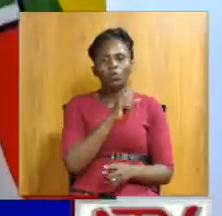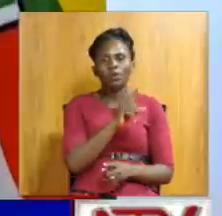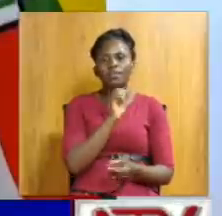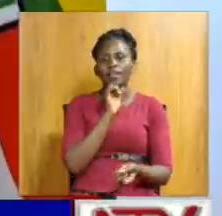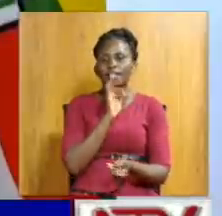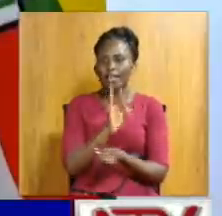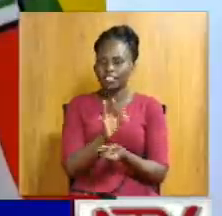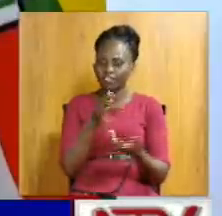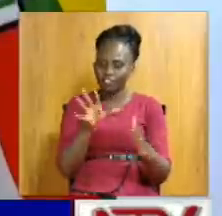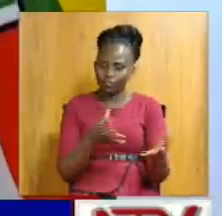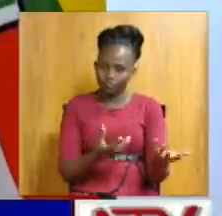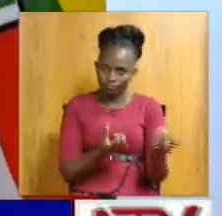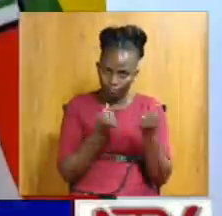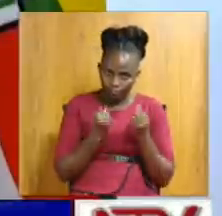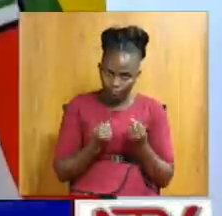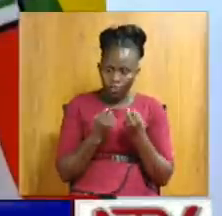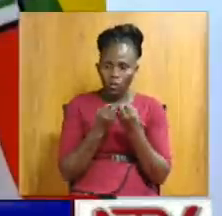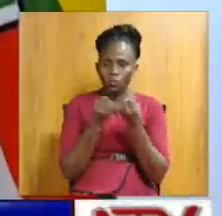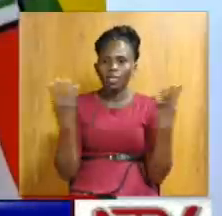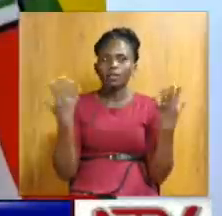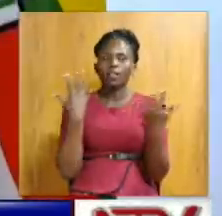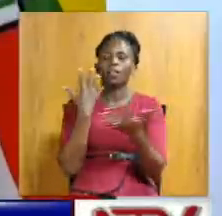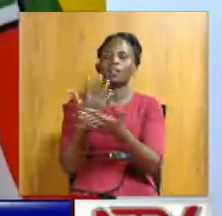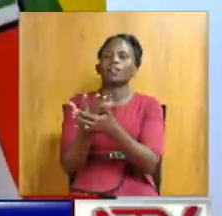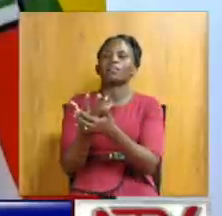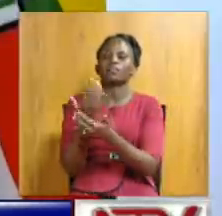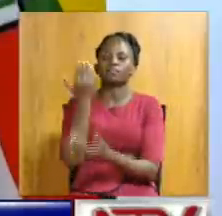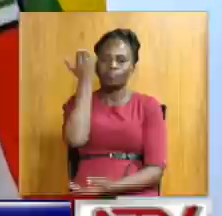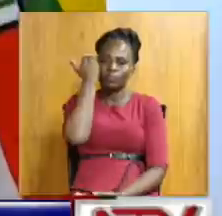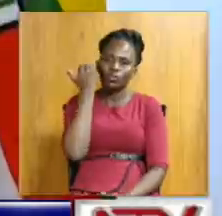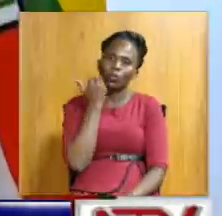arrested, and many of them are in the courts of law.